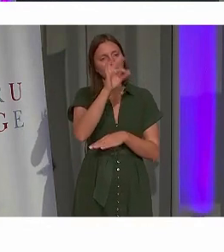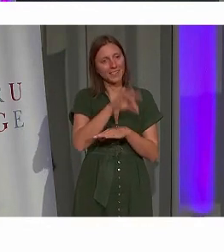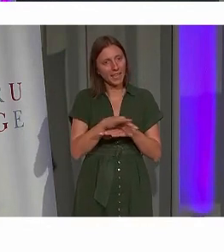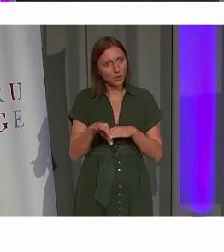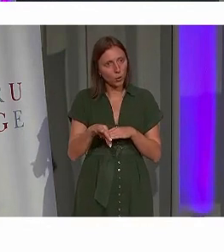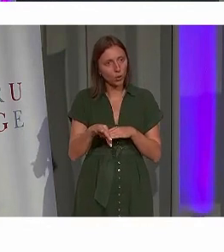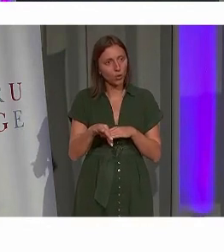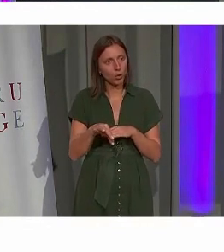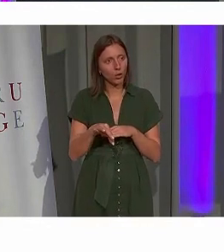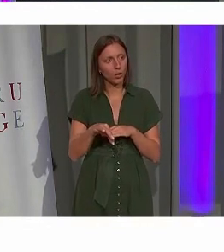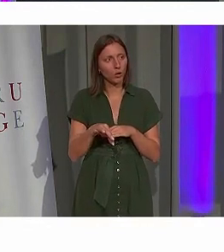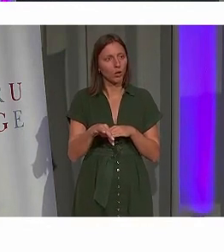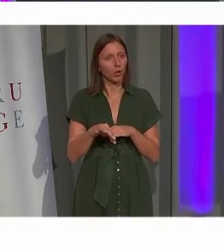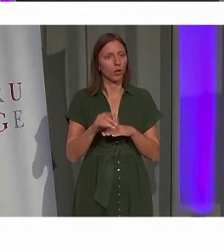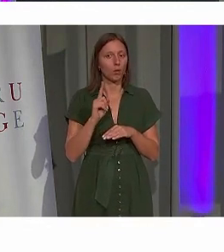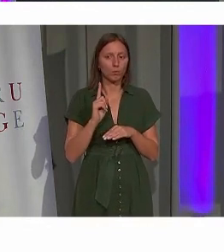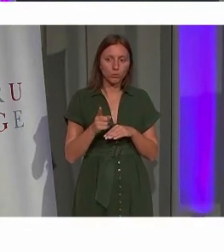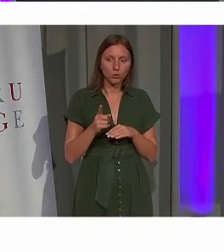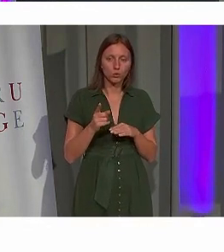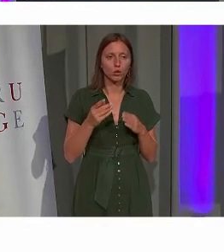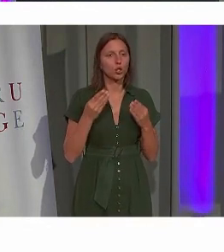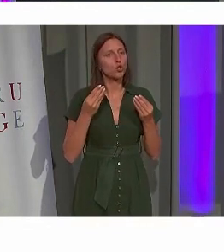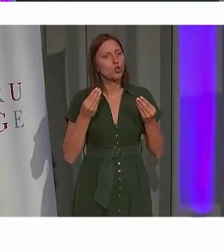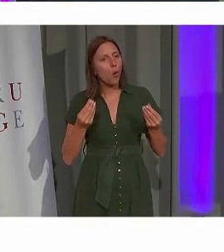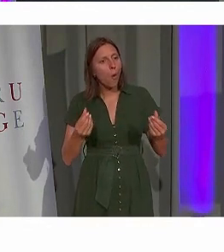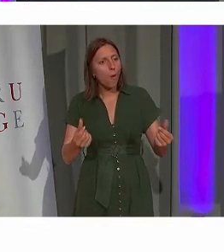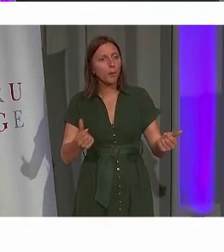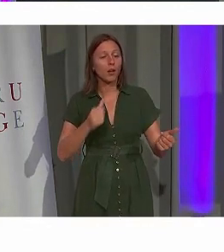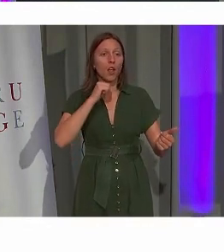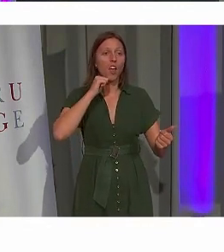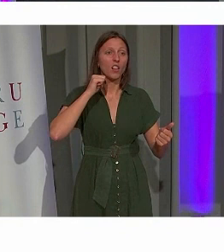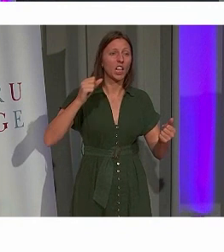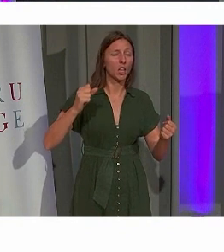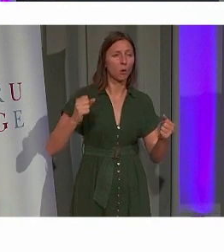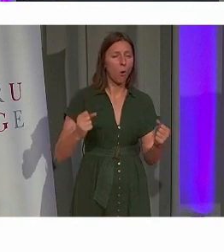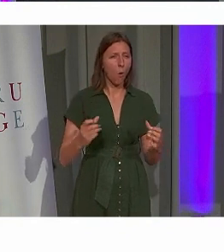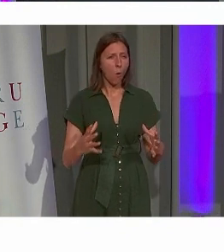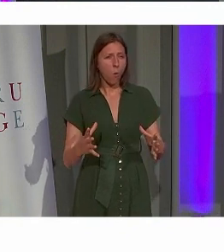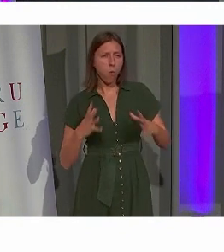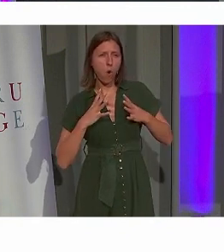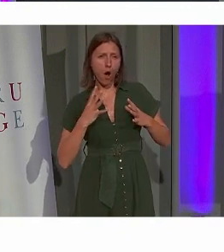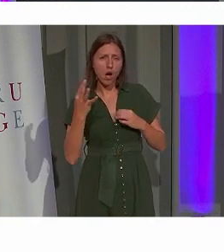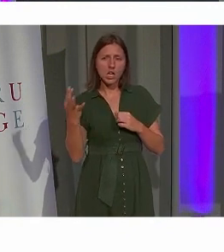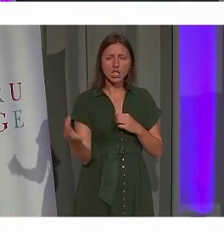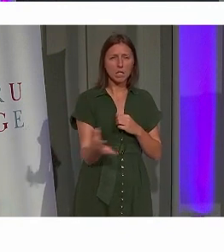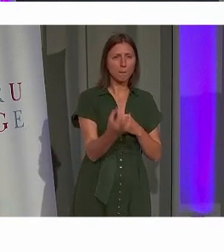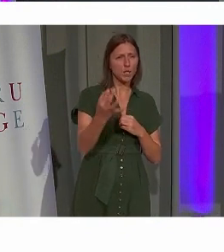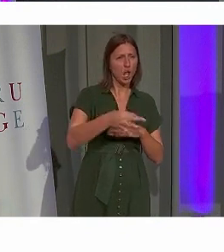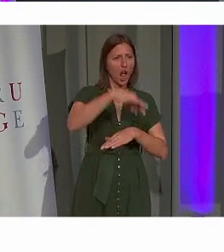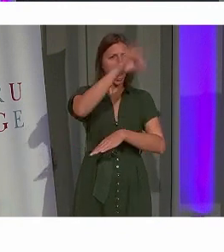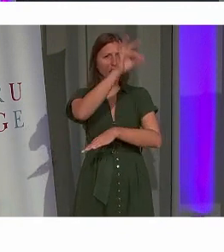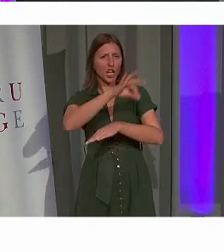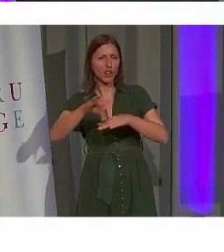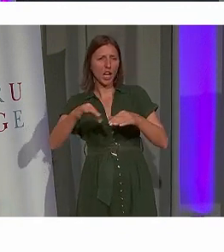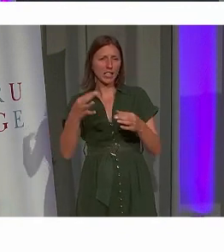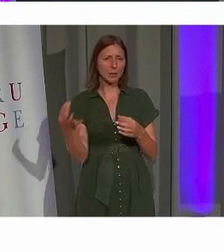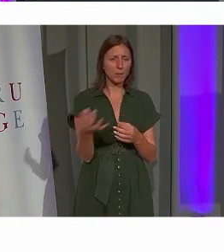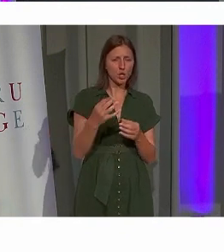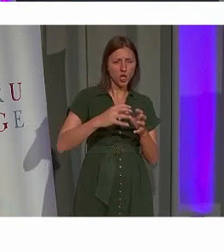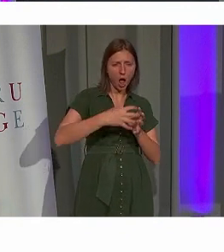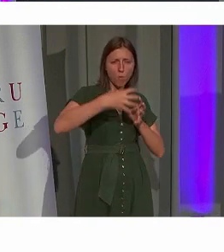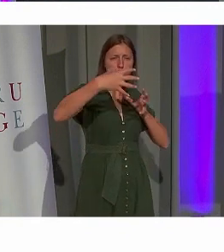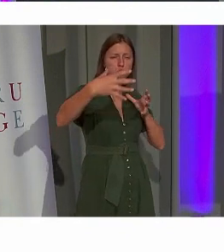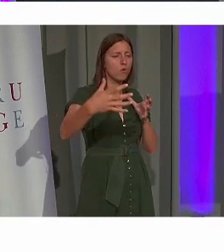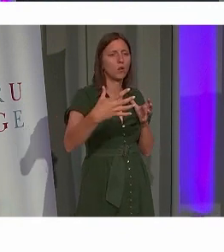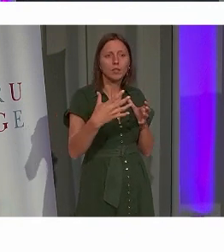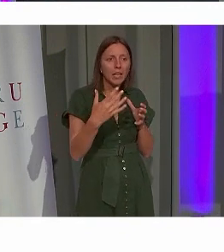had to talk about the architecture. It had to be a very simple architectural design for us because